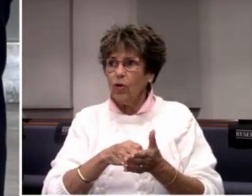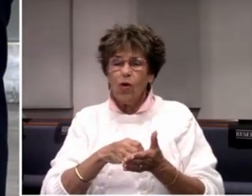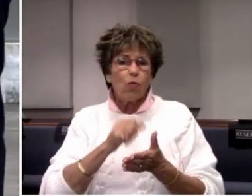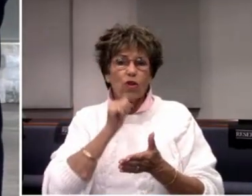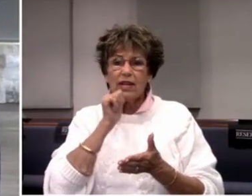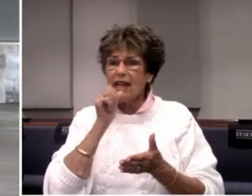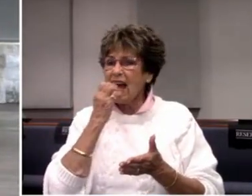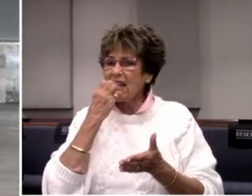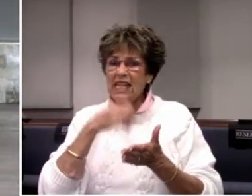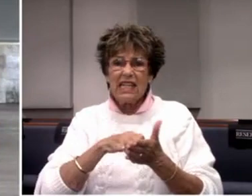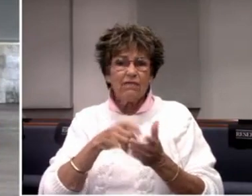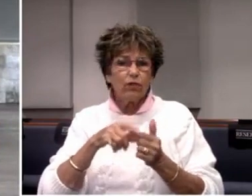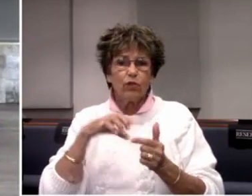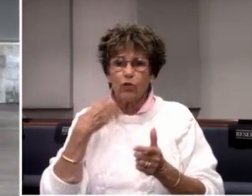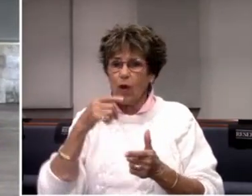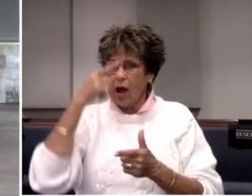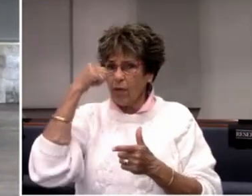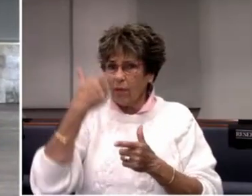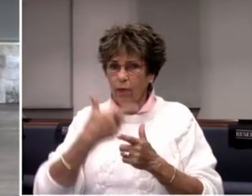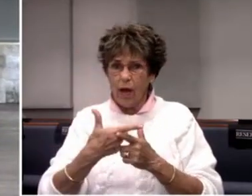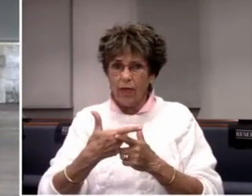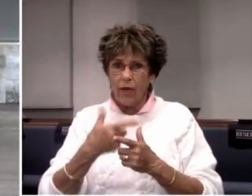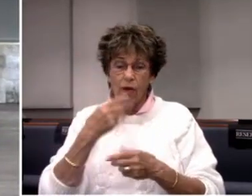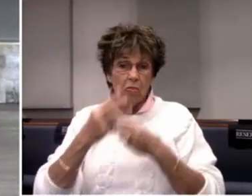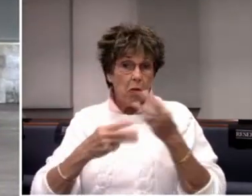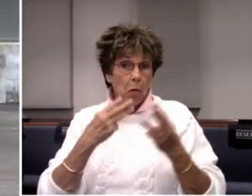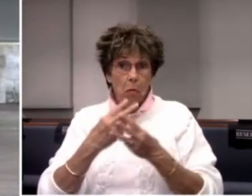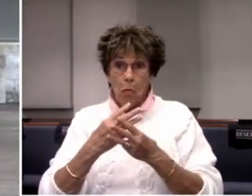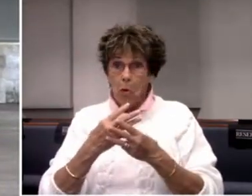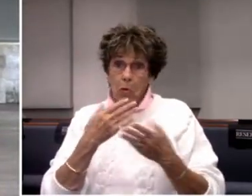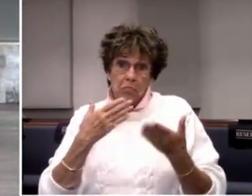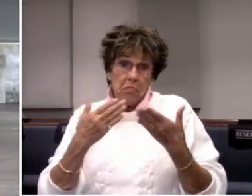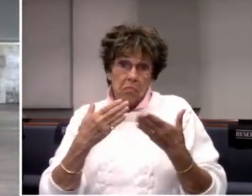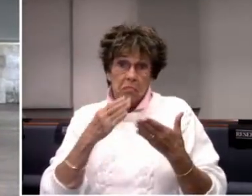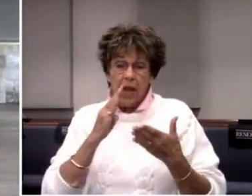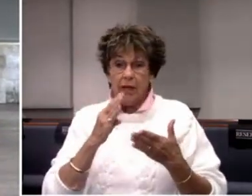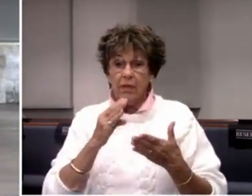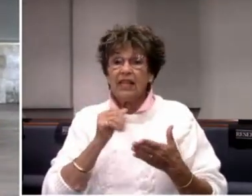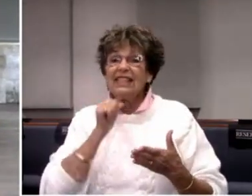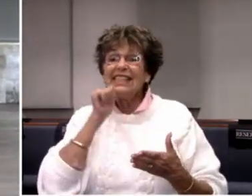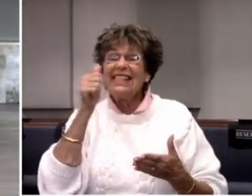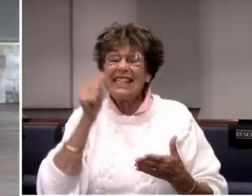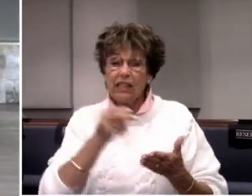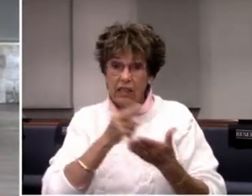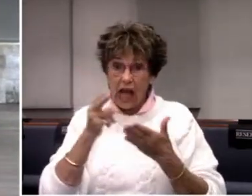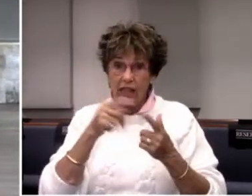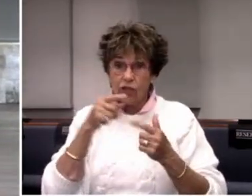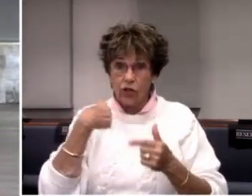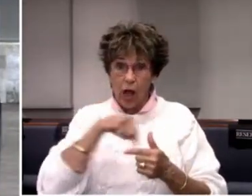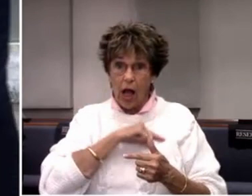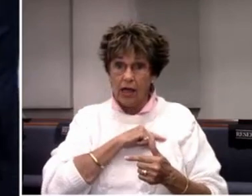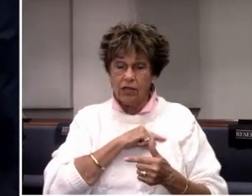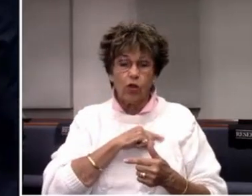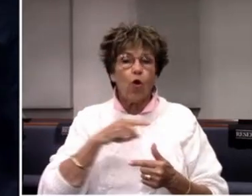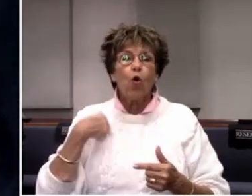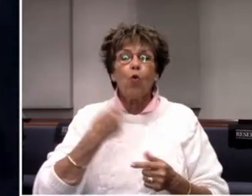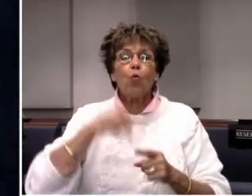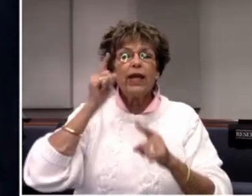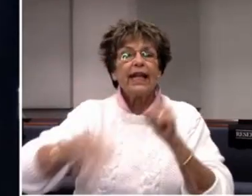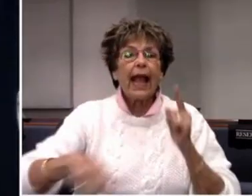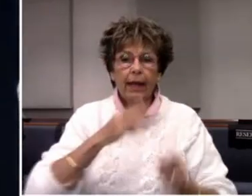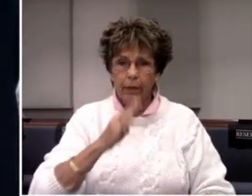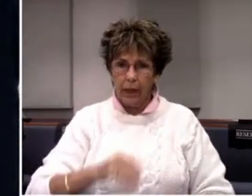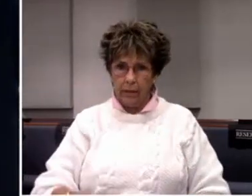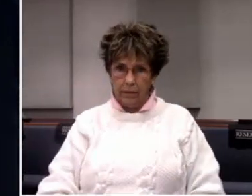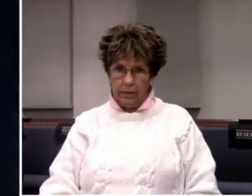brother. And by the way, the world may be dishonest toward us, but in our business dealings and in our walk, in